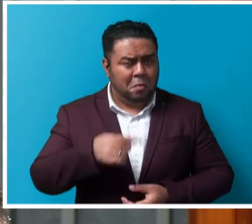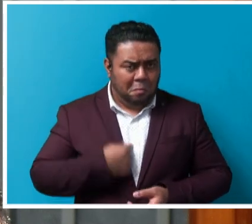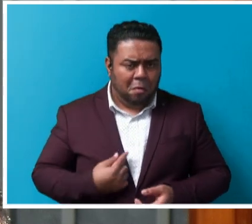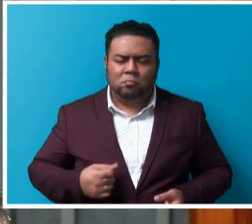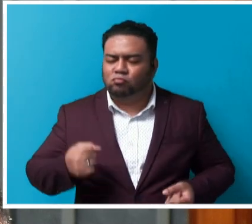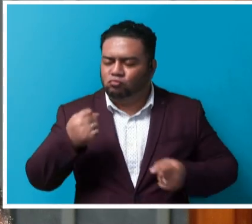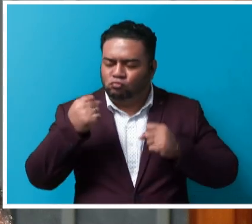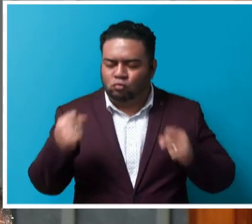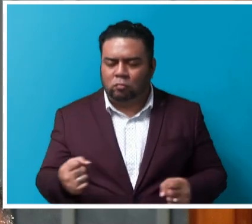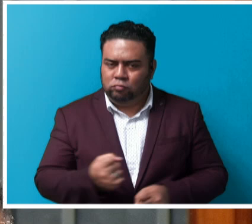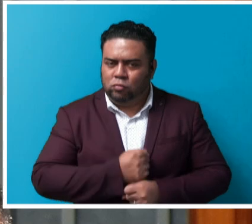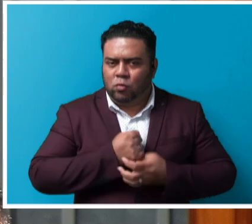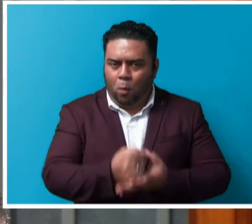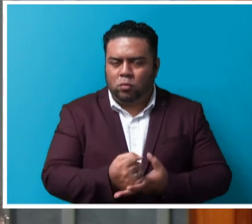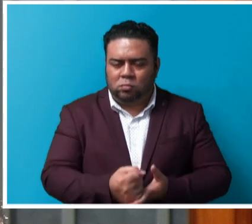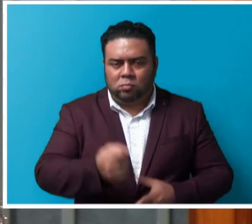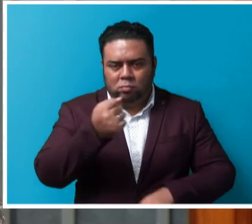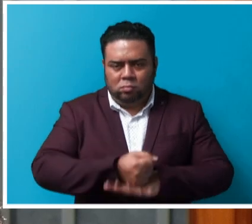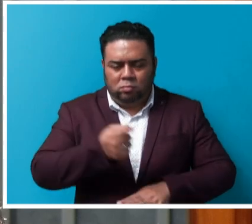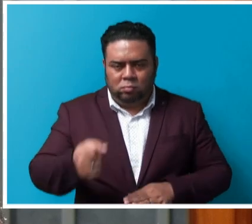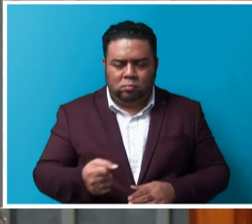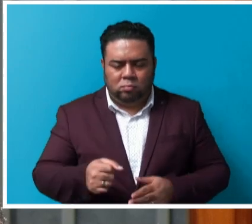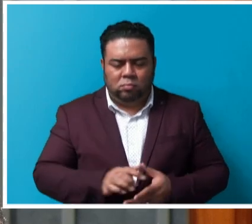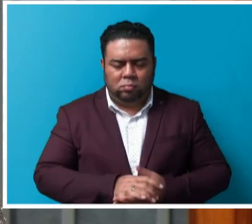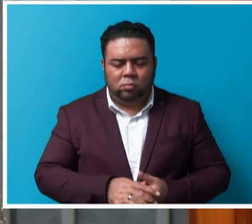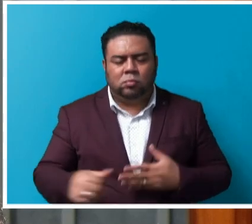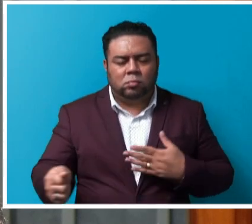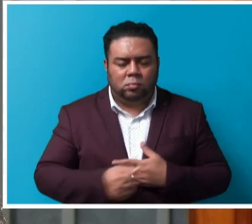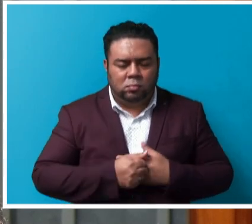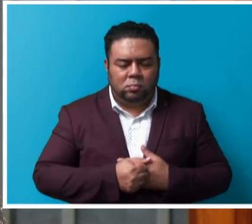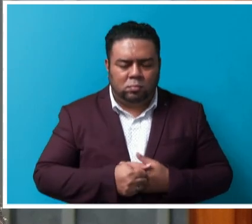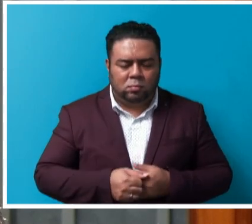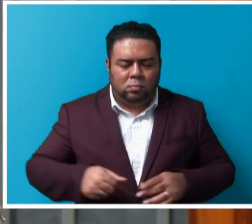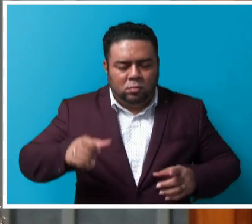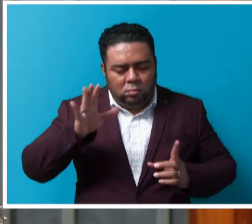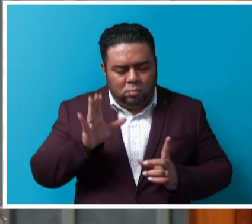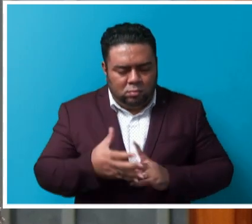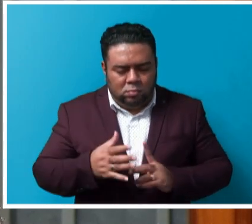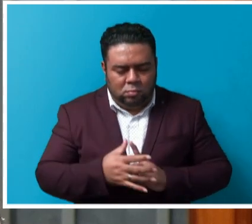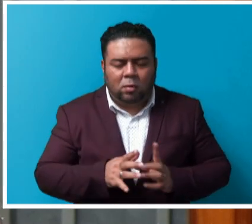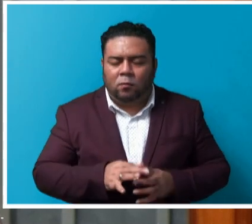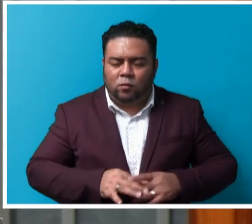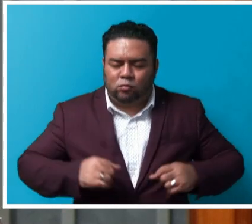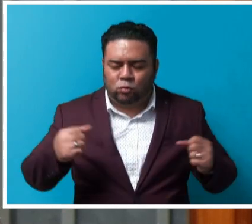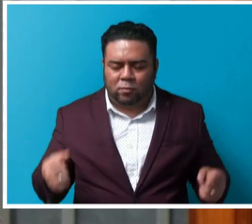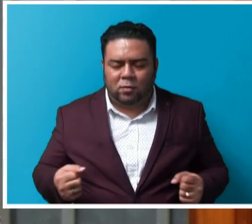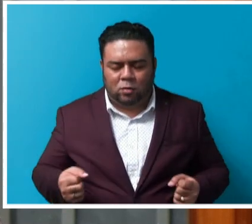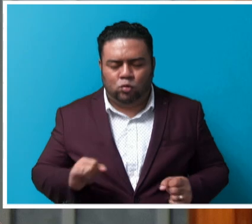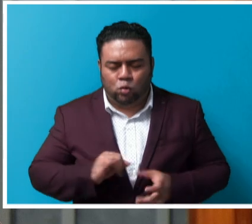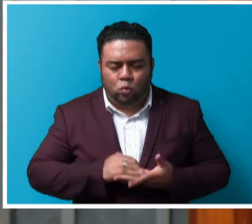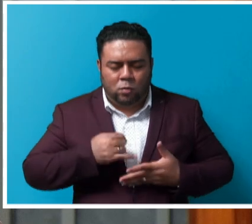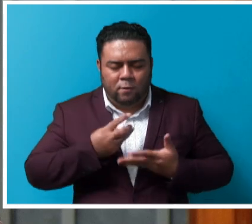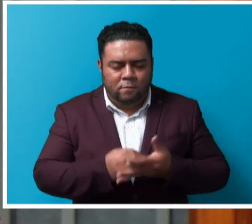support the government's commitment to safeguarding customs and traditions while strengthening social framework to empower our